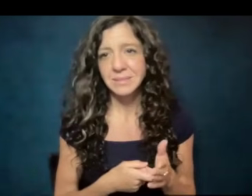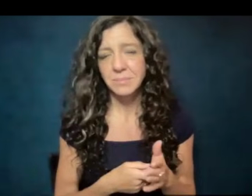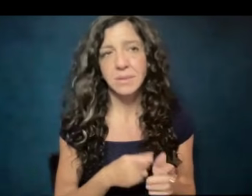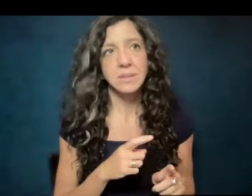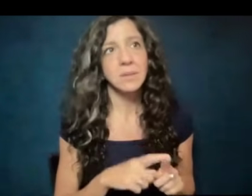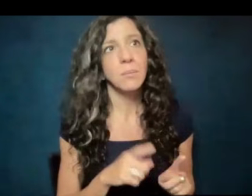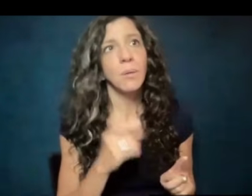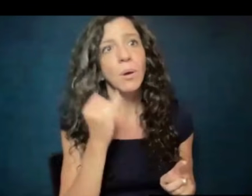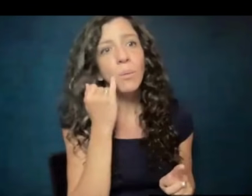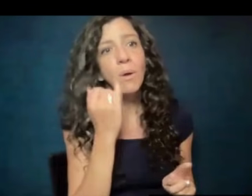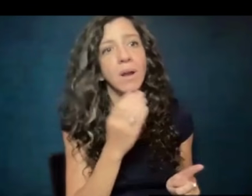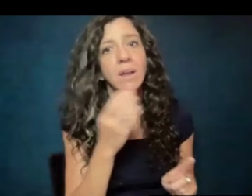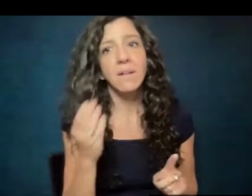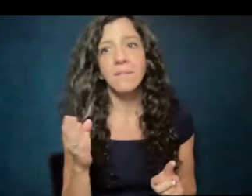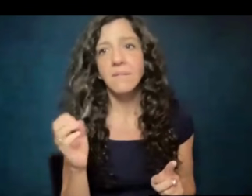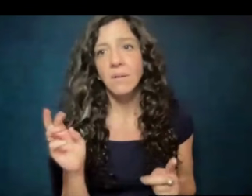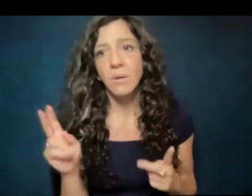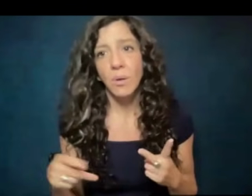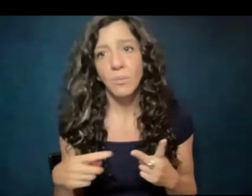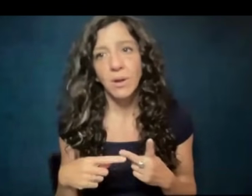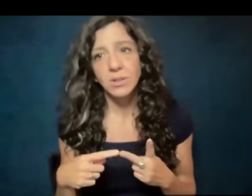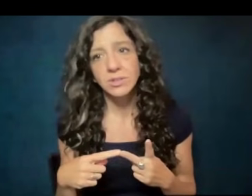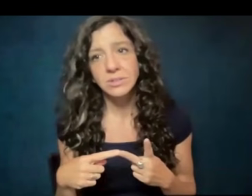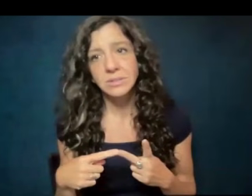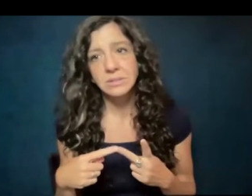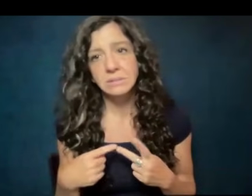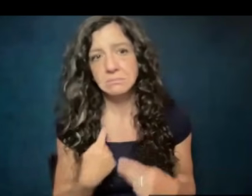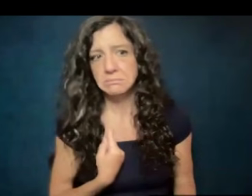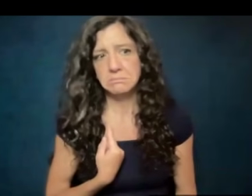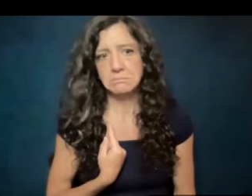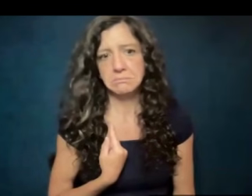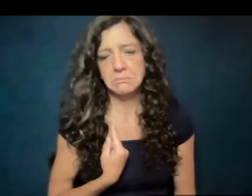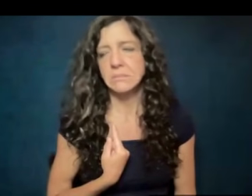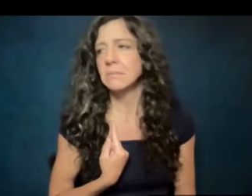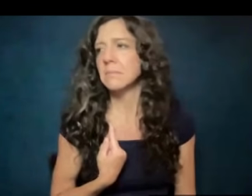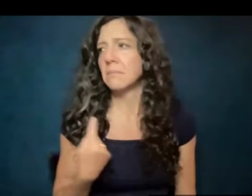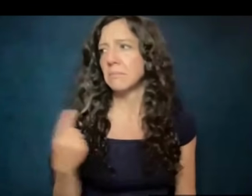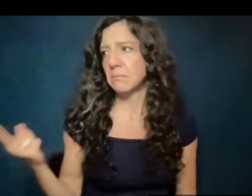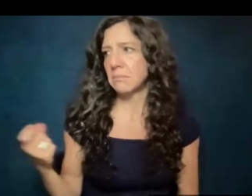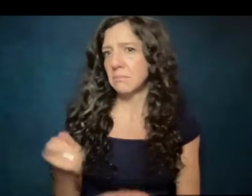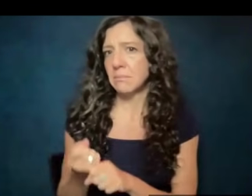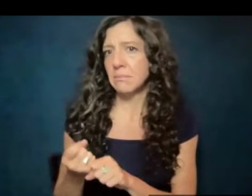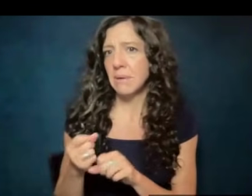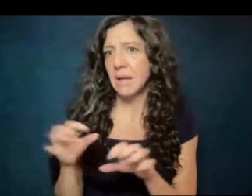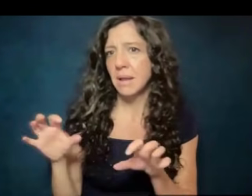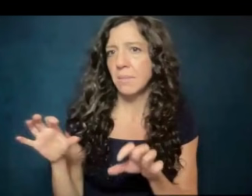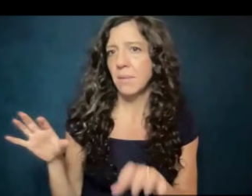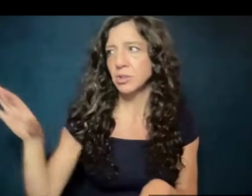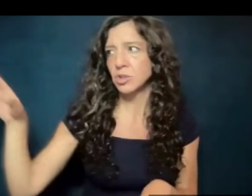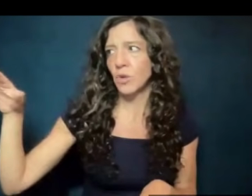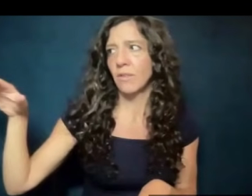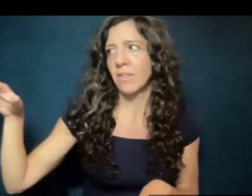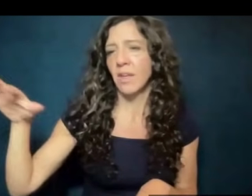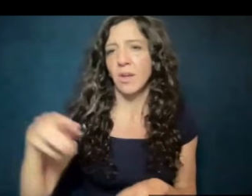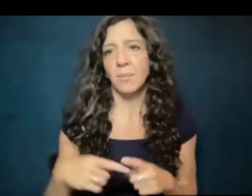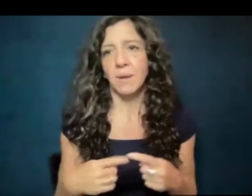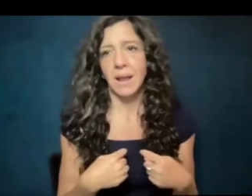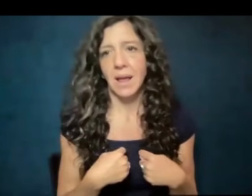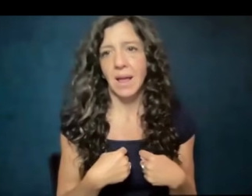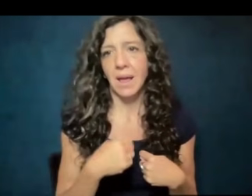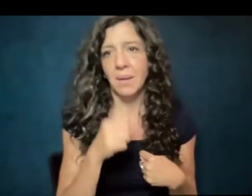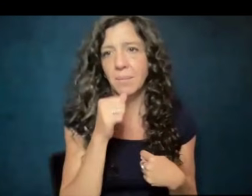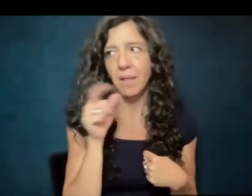it's a corporation? That's not me. I may have created a monster up here, but I am not